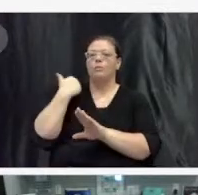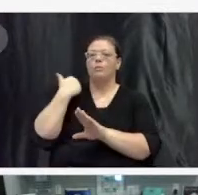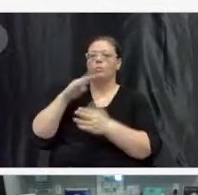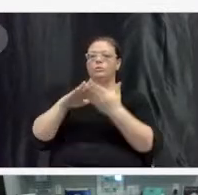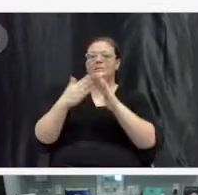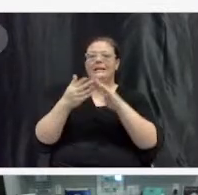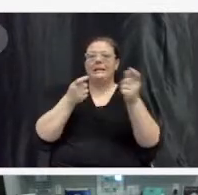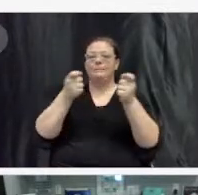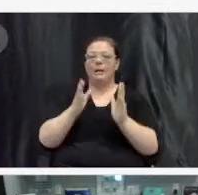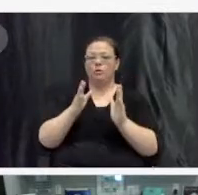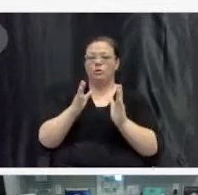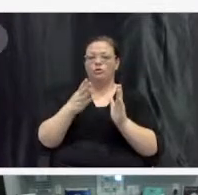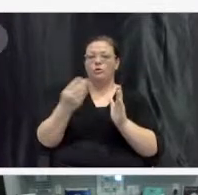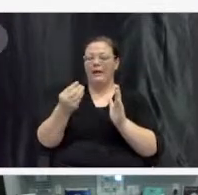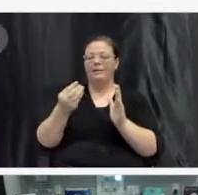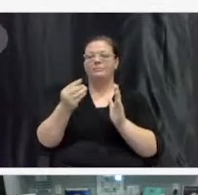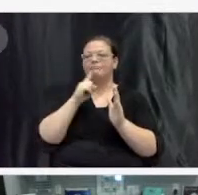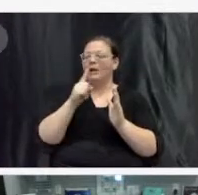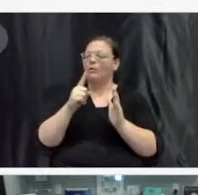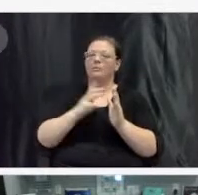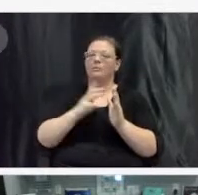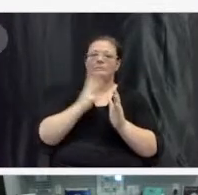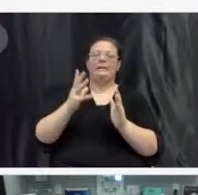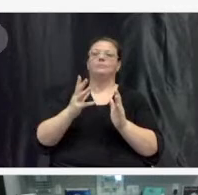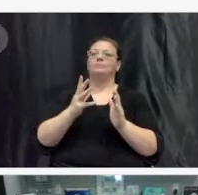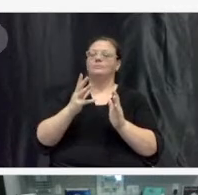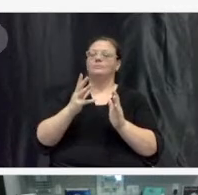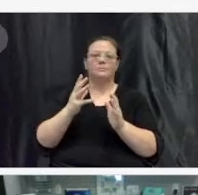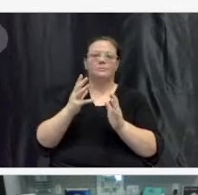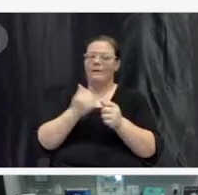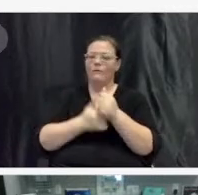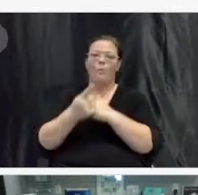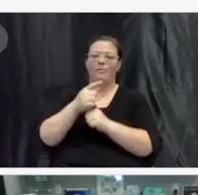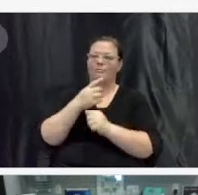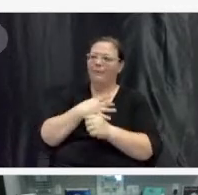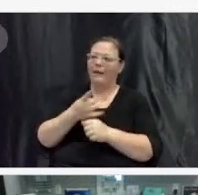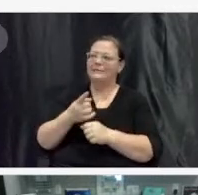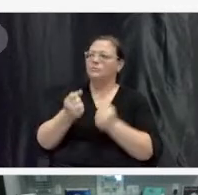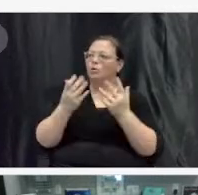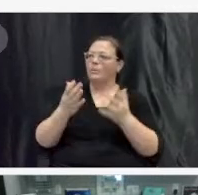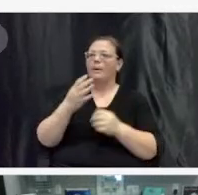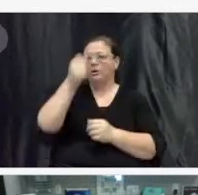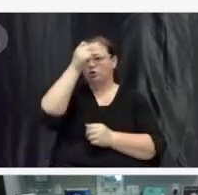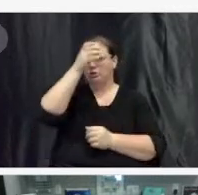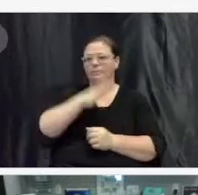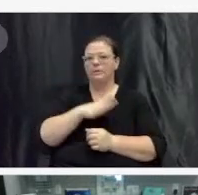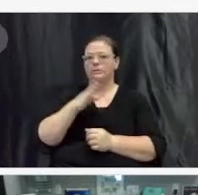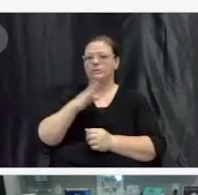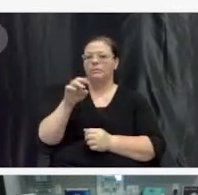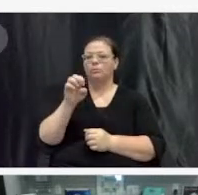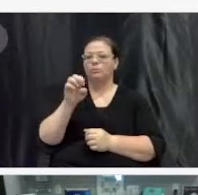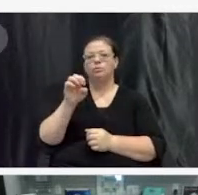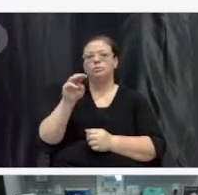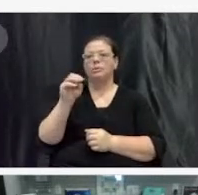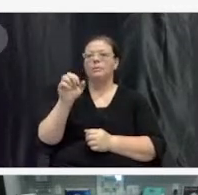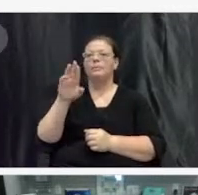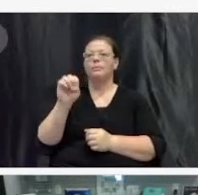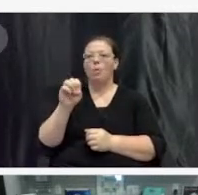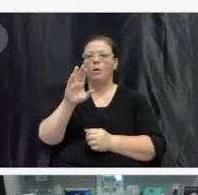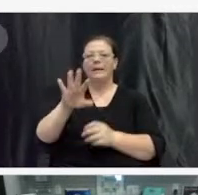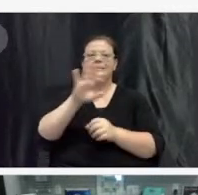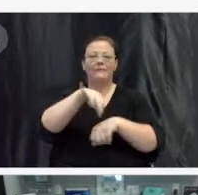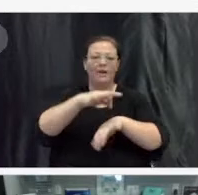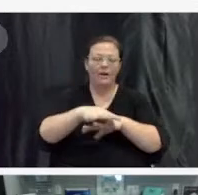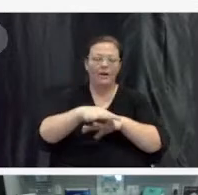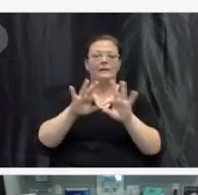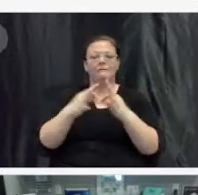and very esteemed. He is very liked by everyone. Mr. Bruce Moore, his fiance, his family, his children,